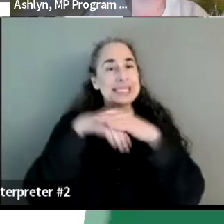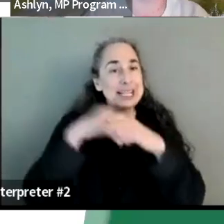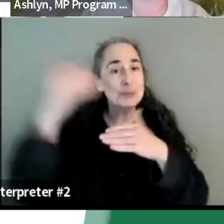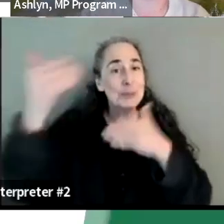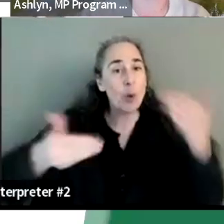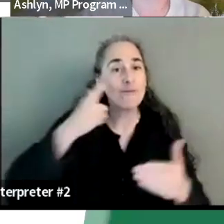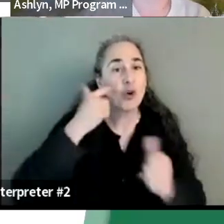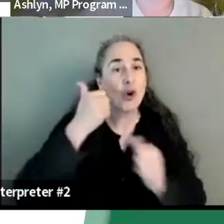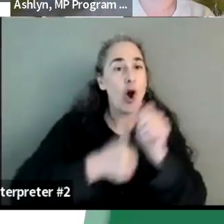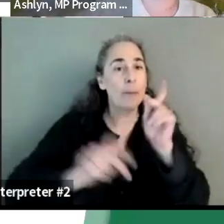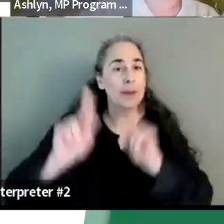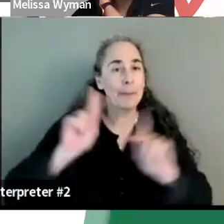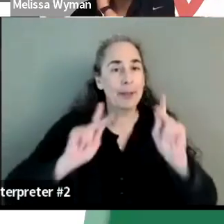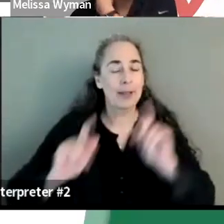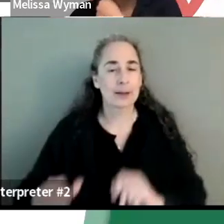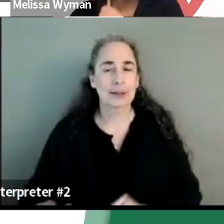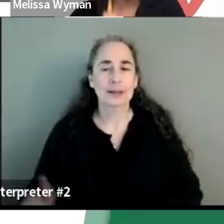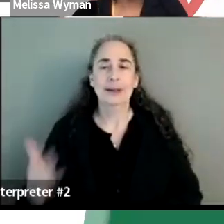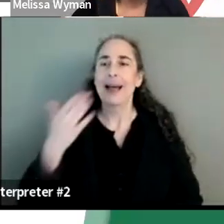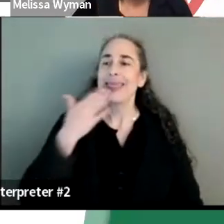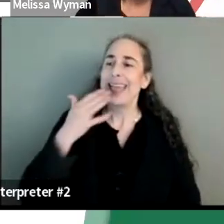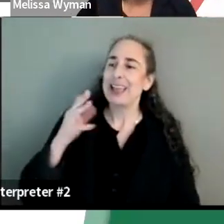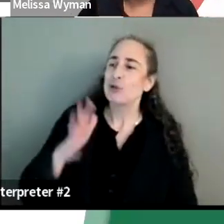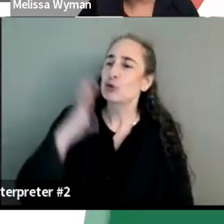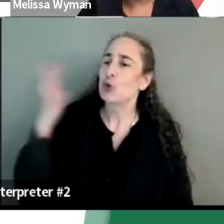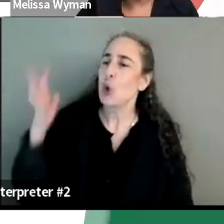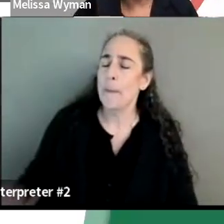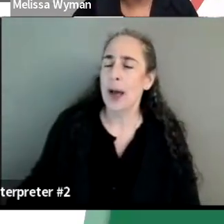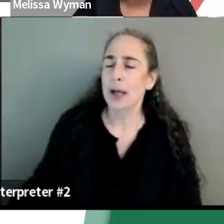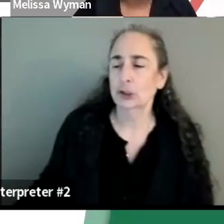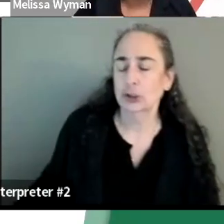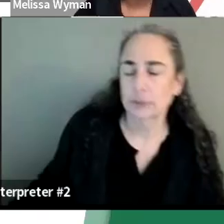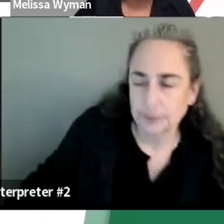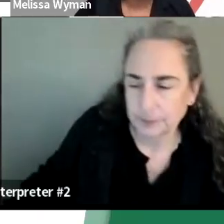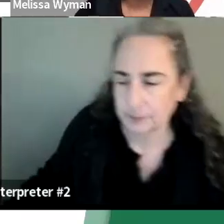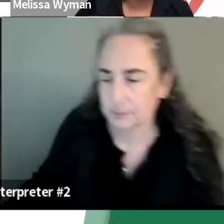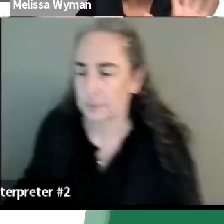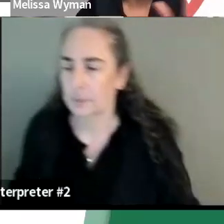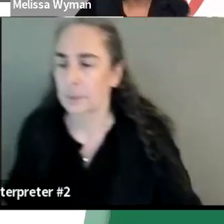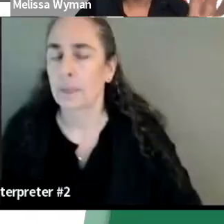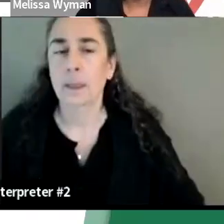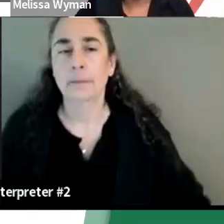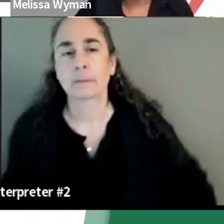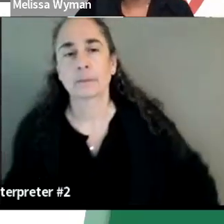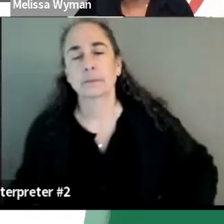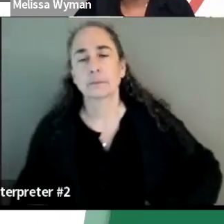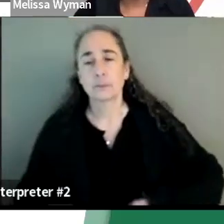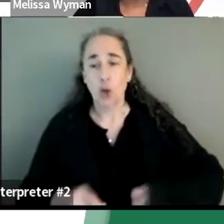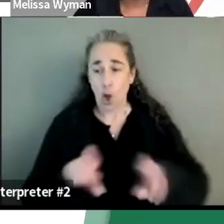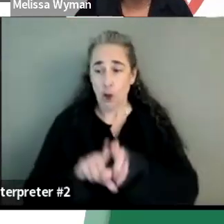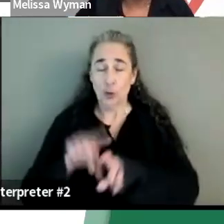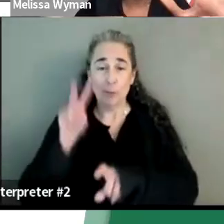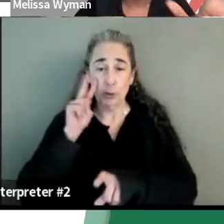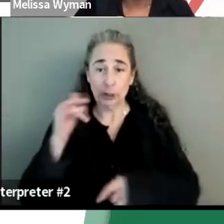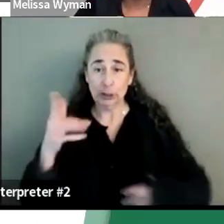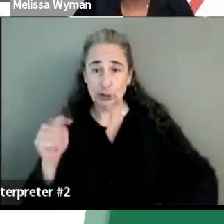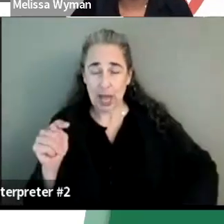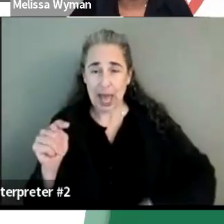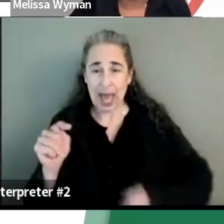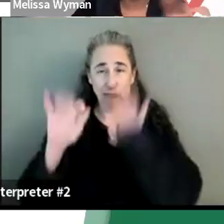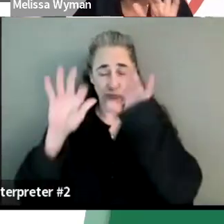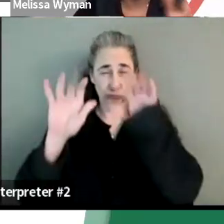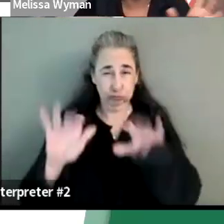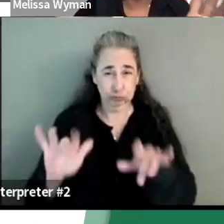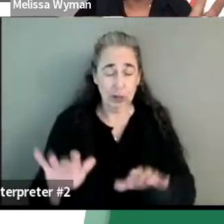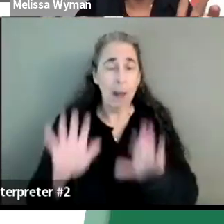everybody. Thank you so much. Also, I'm just looking at the chat, and this chat is